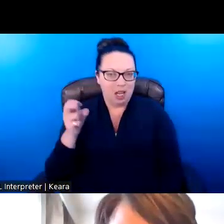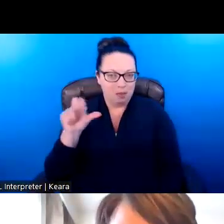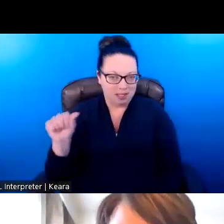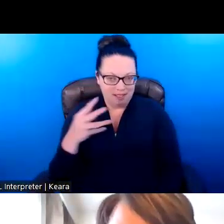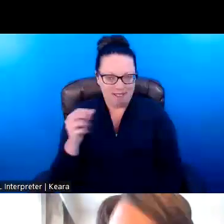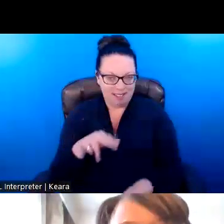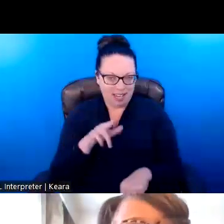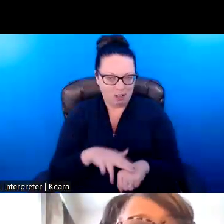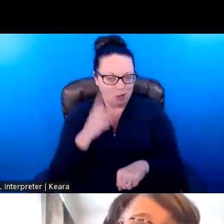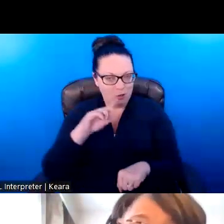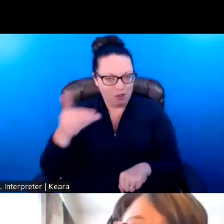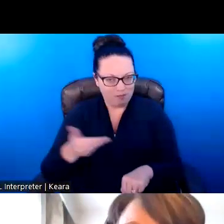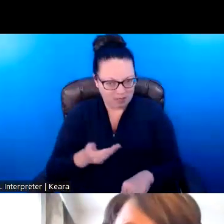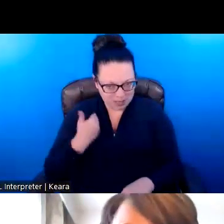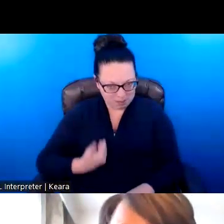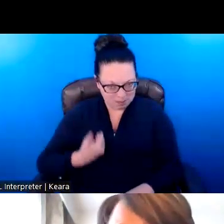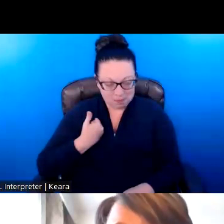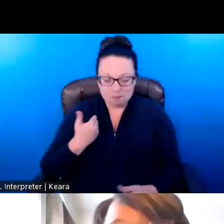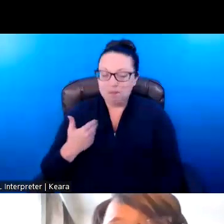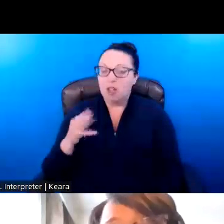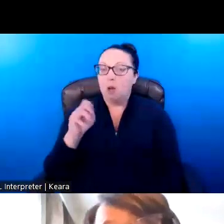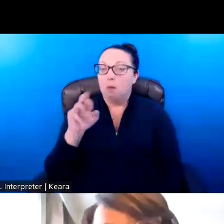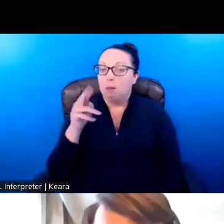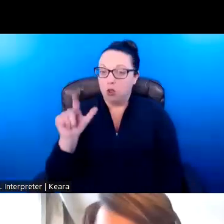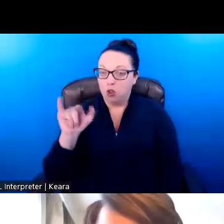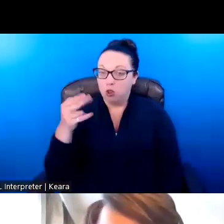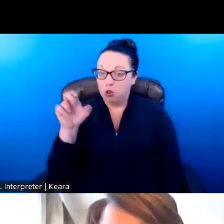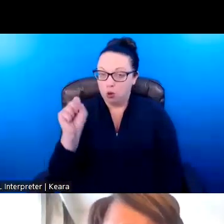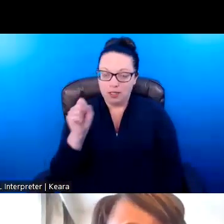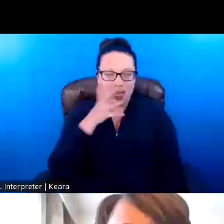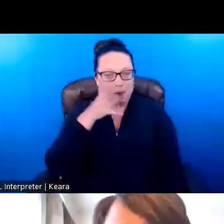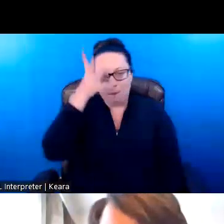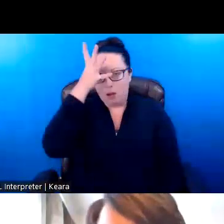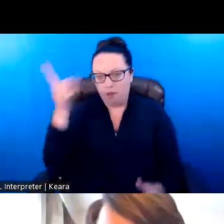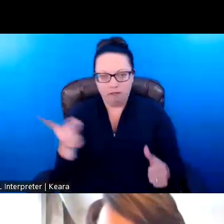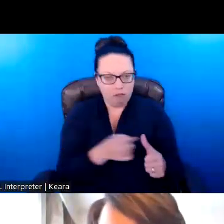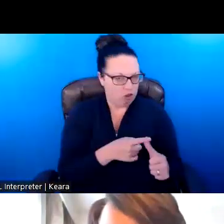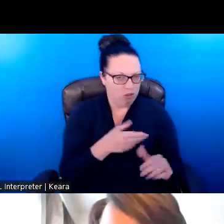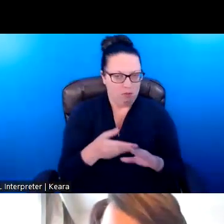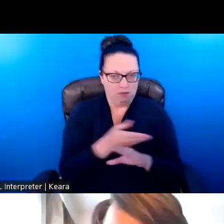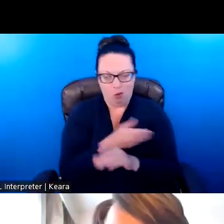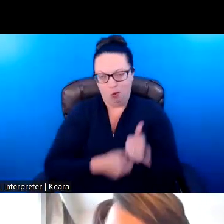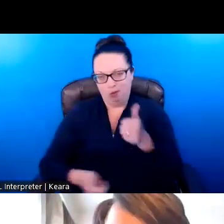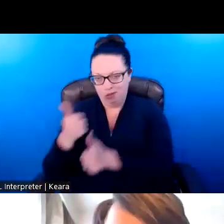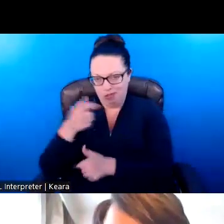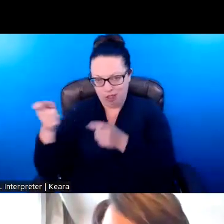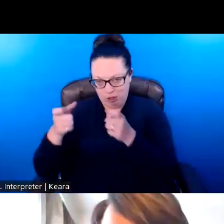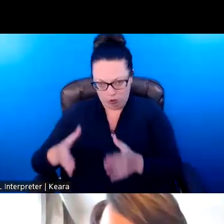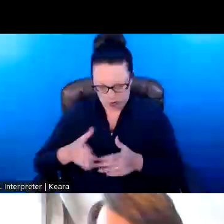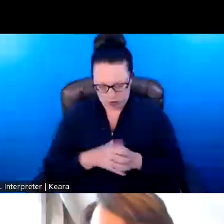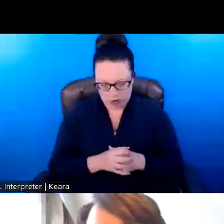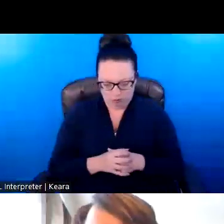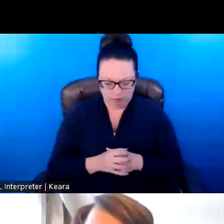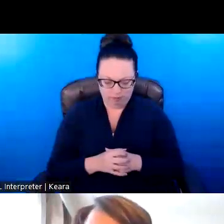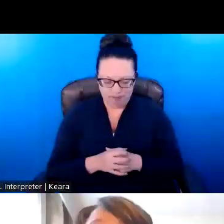on board. I am Muriel Jones, and I am a parent first before an executive director.